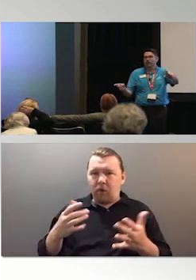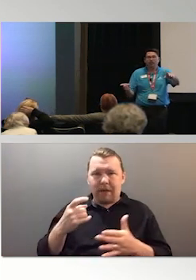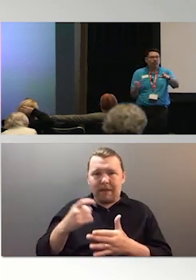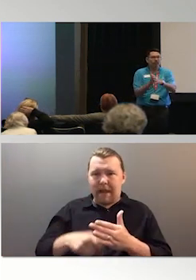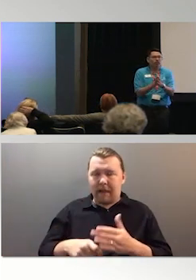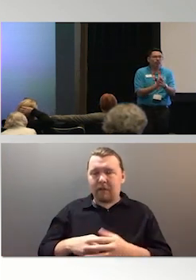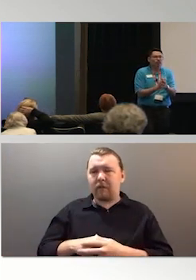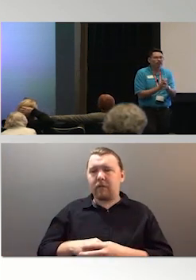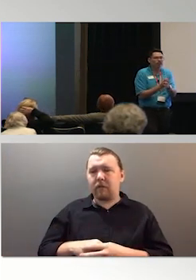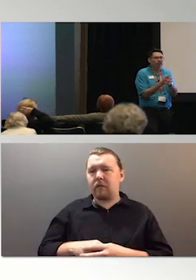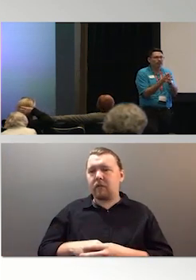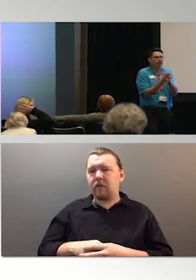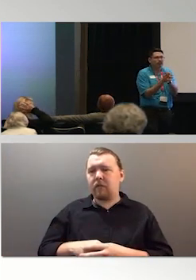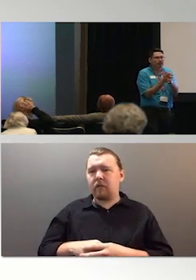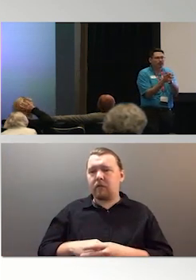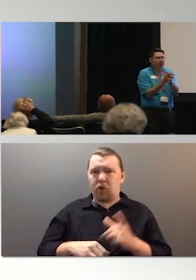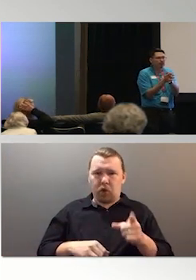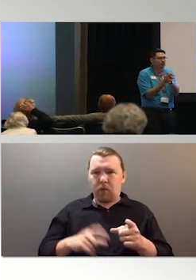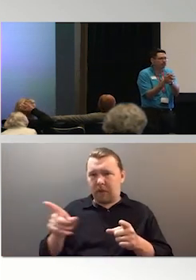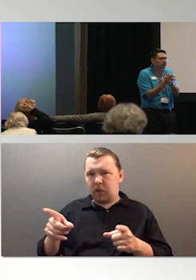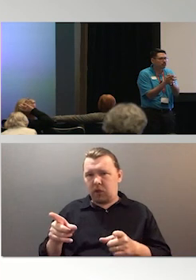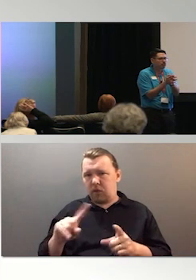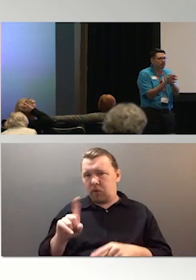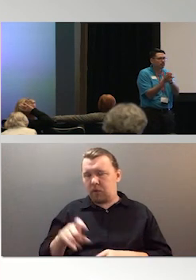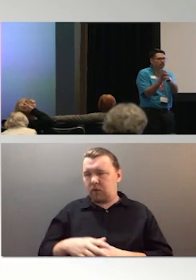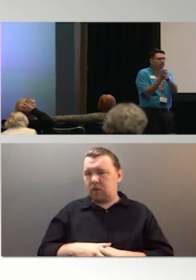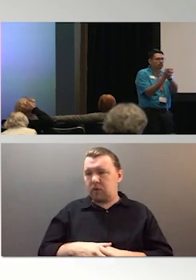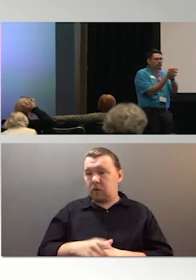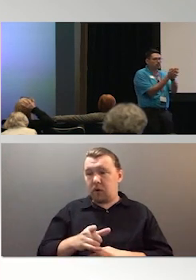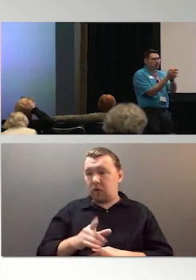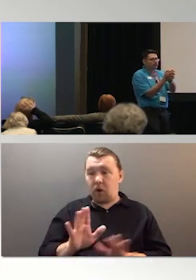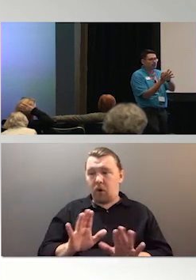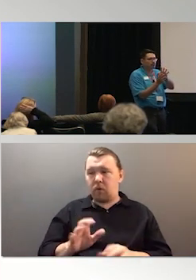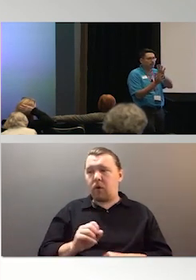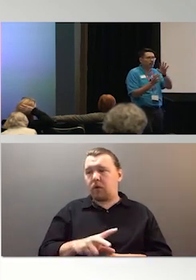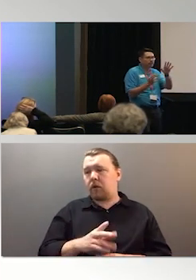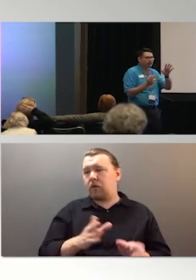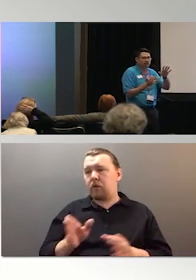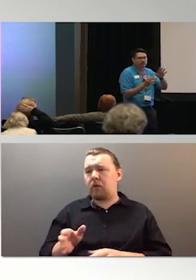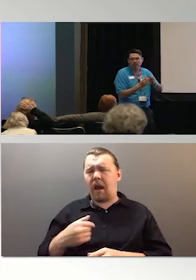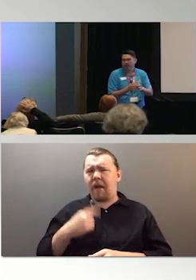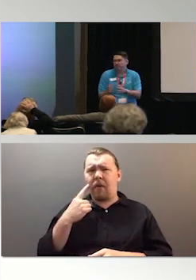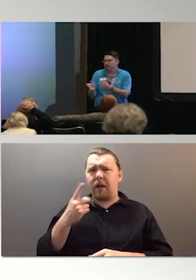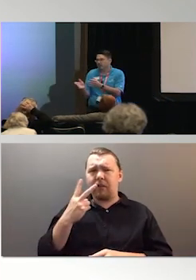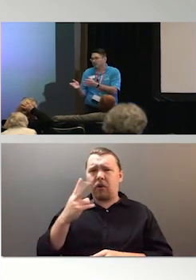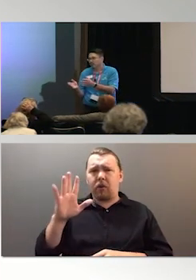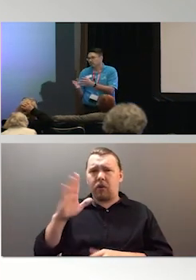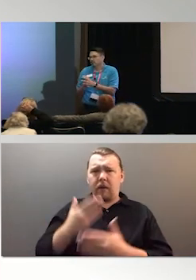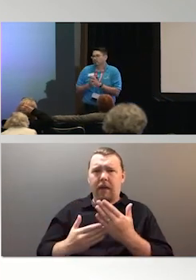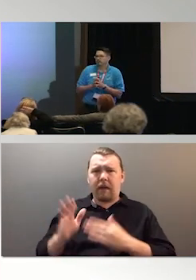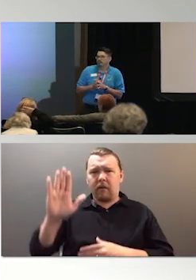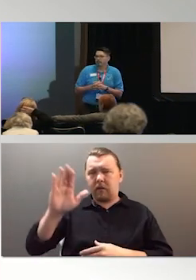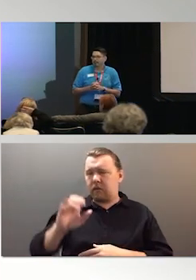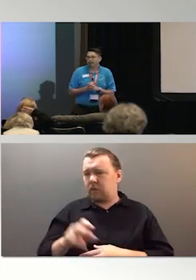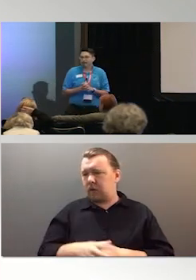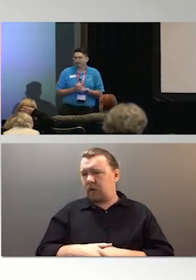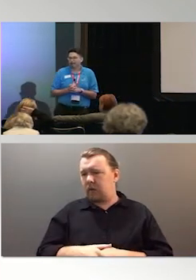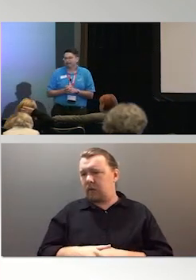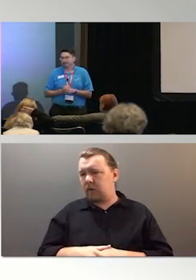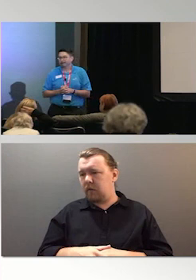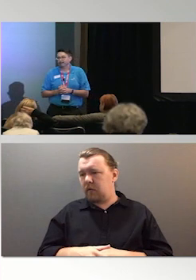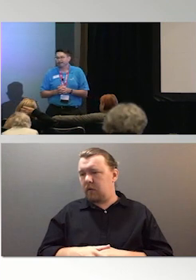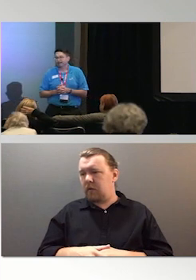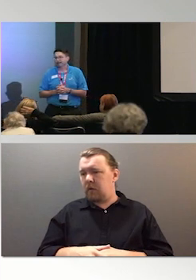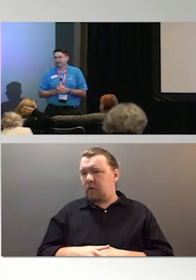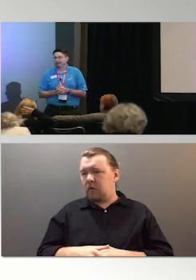you, and then we'll go to you real quick. Yes, sir. Do you have a question? No? Over here? I thought I saw a hand. All right. Can you roll the